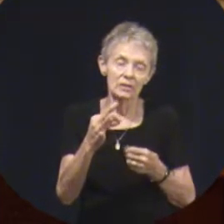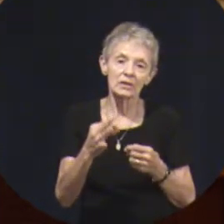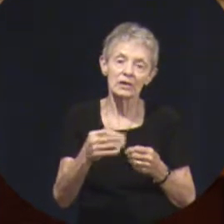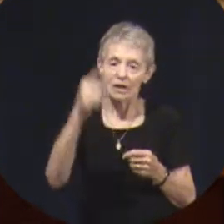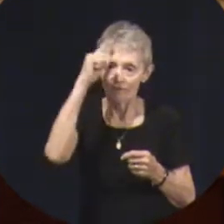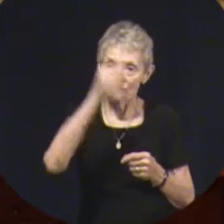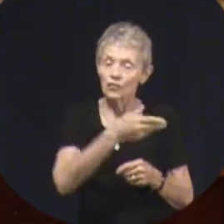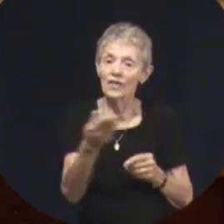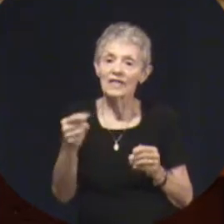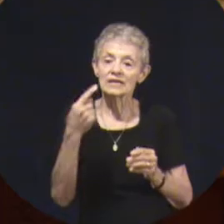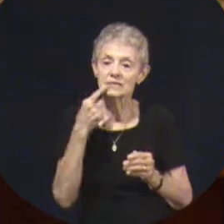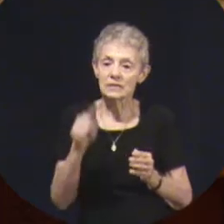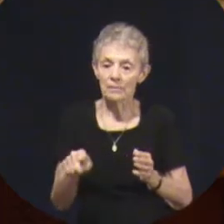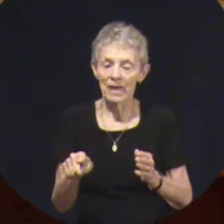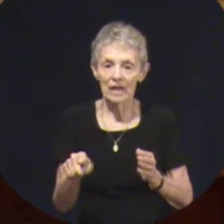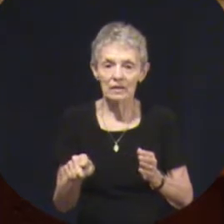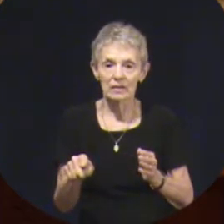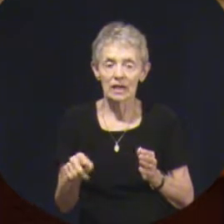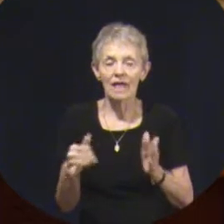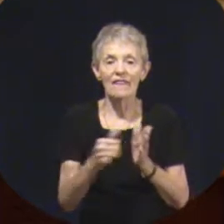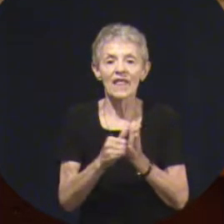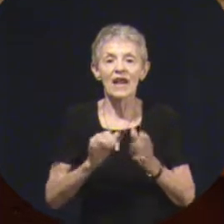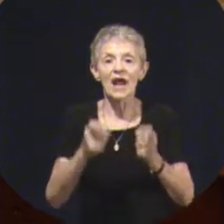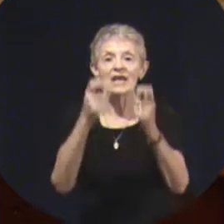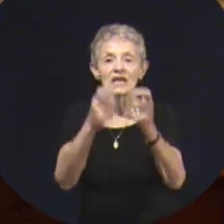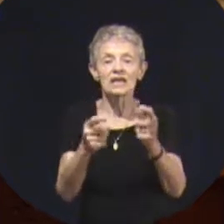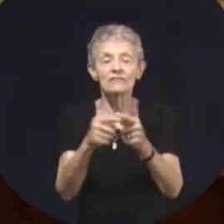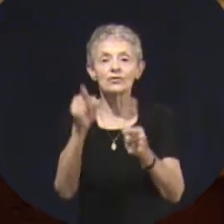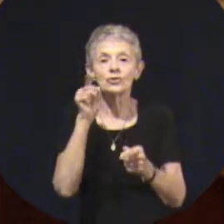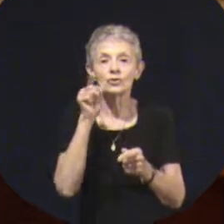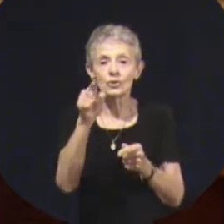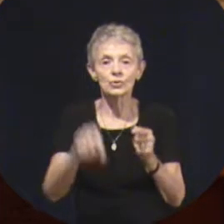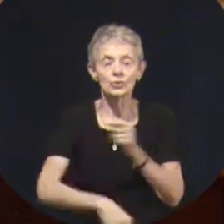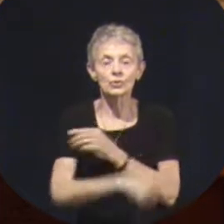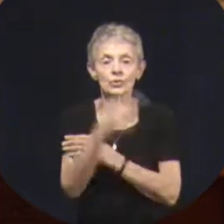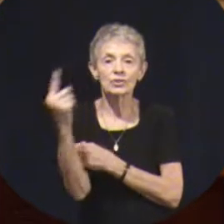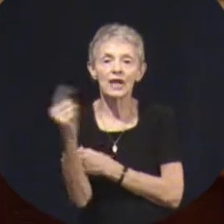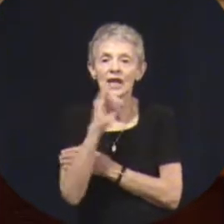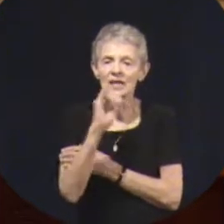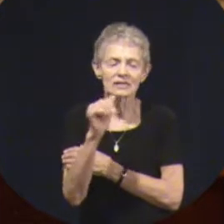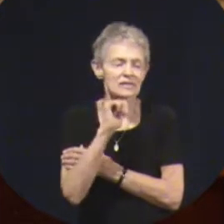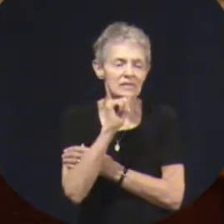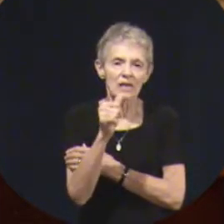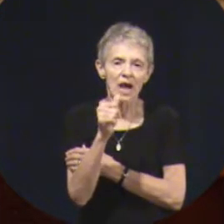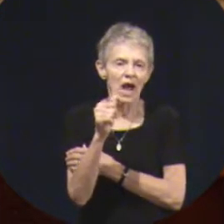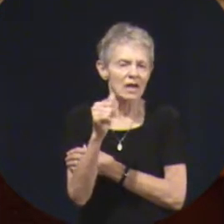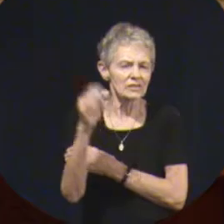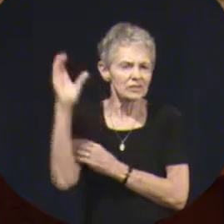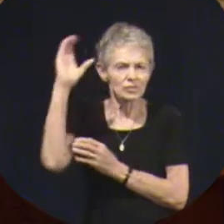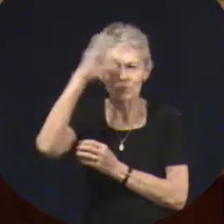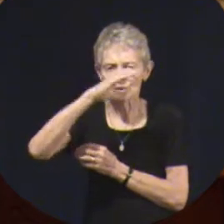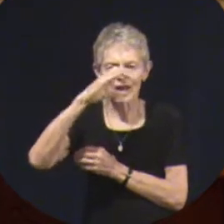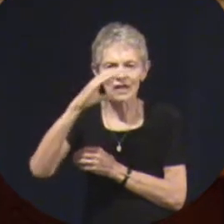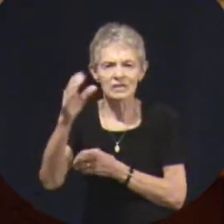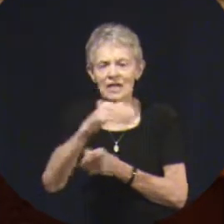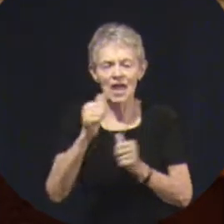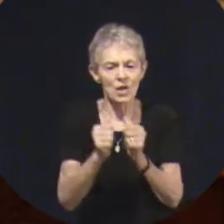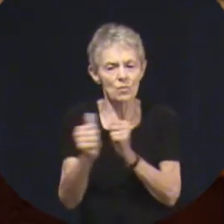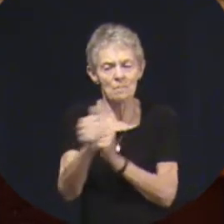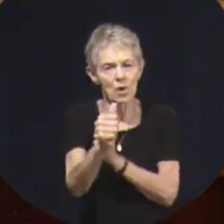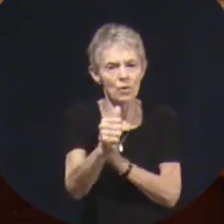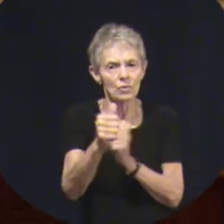For this command that I enjoin on you today is not too mysterious and remote for